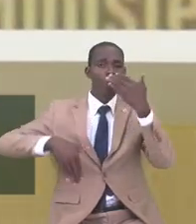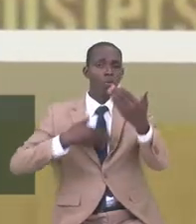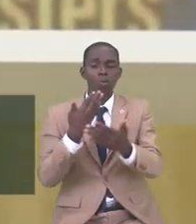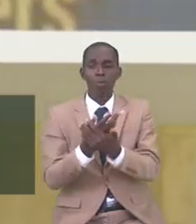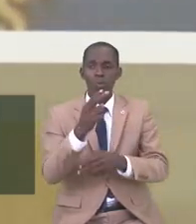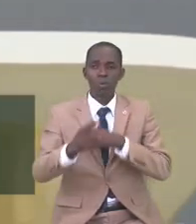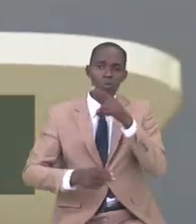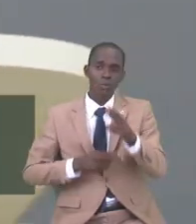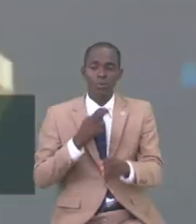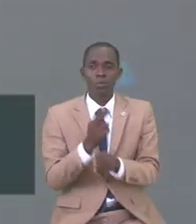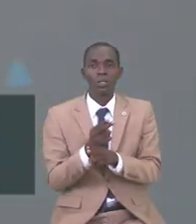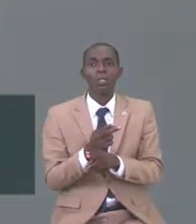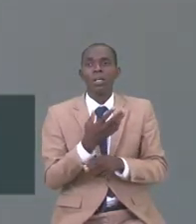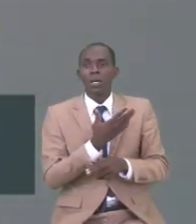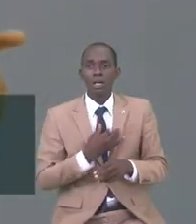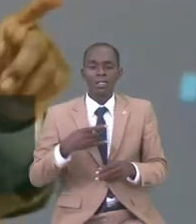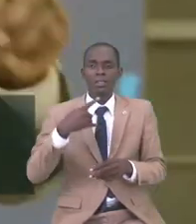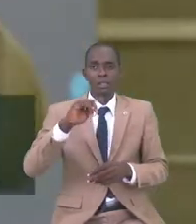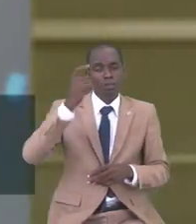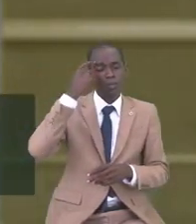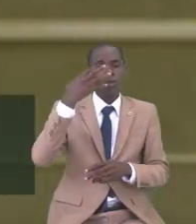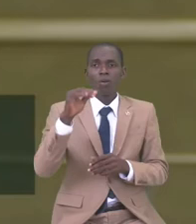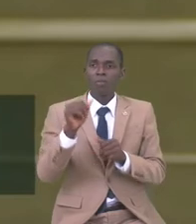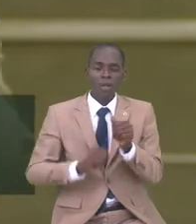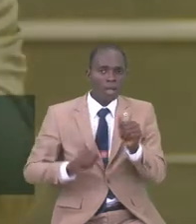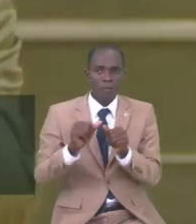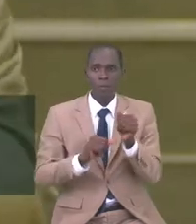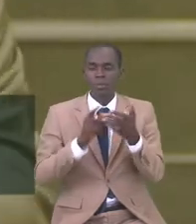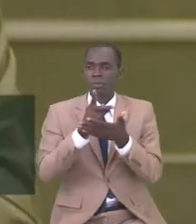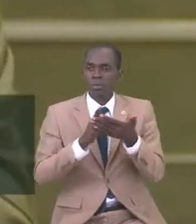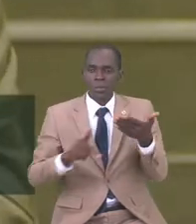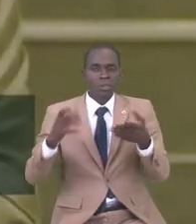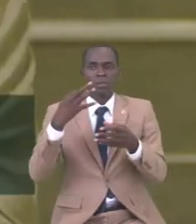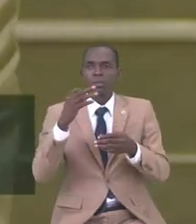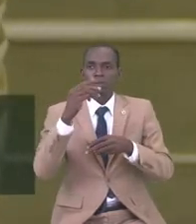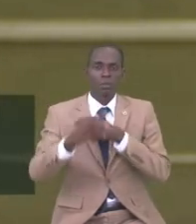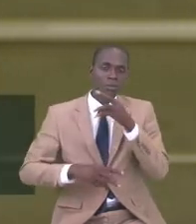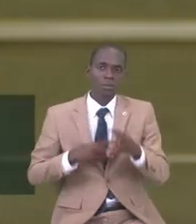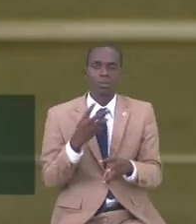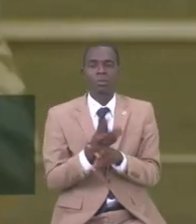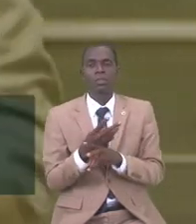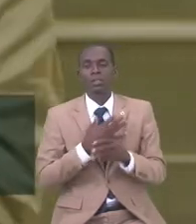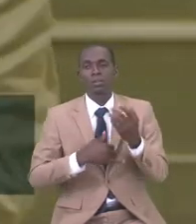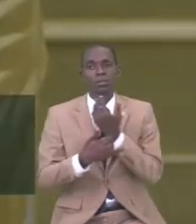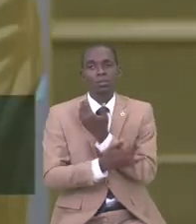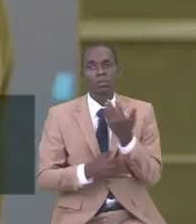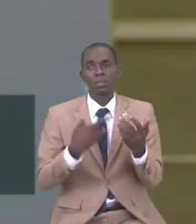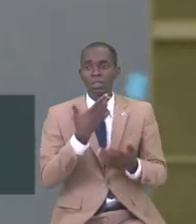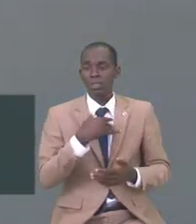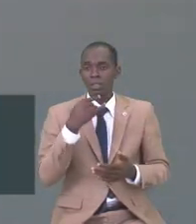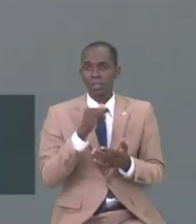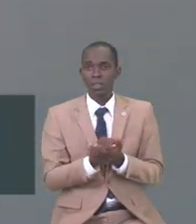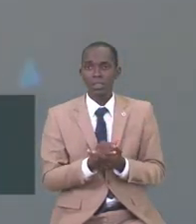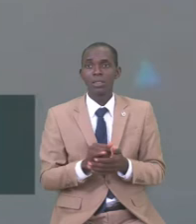is the governor of every continent and every community and every country. Yet he does not